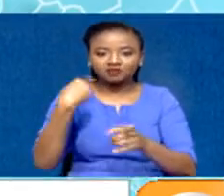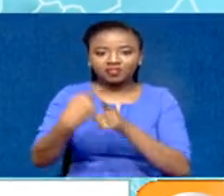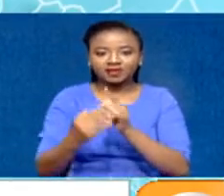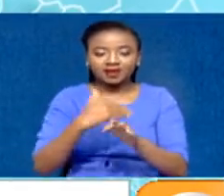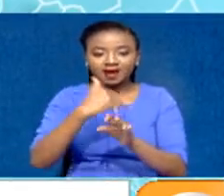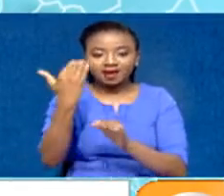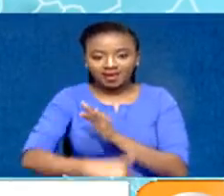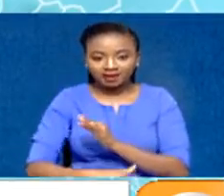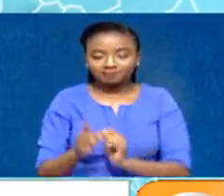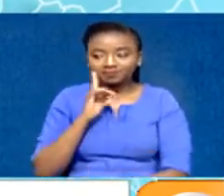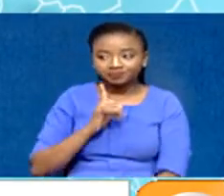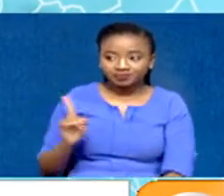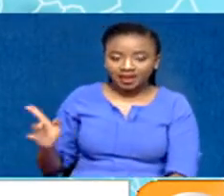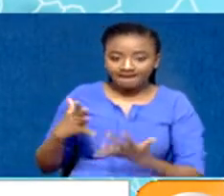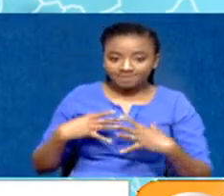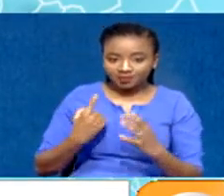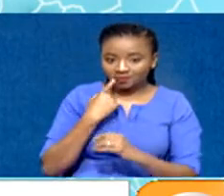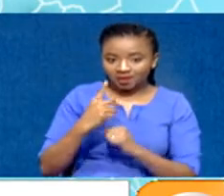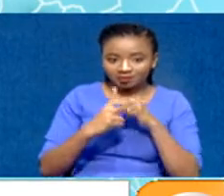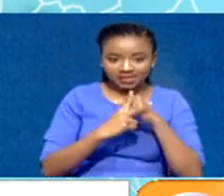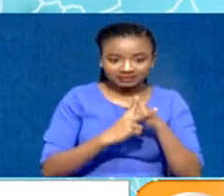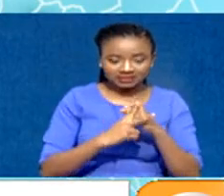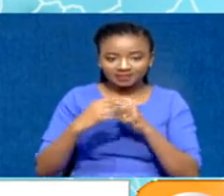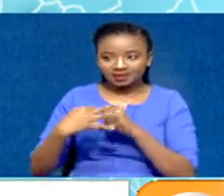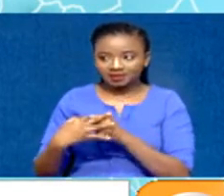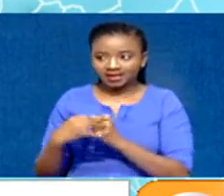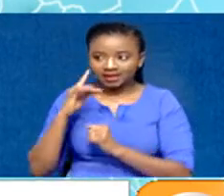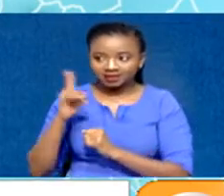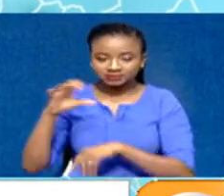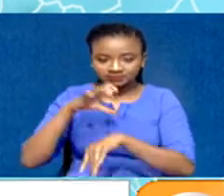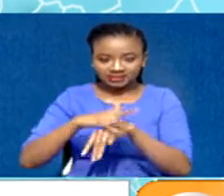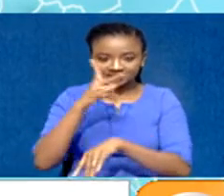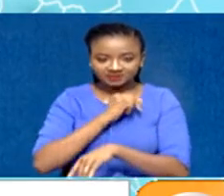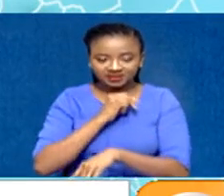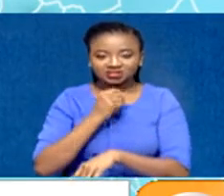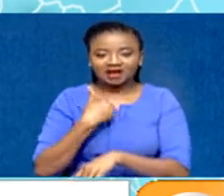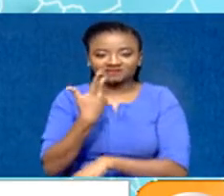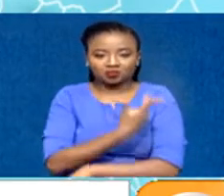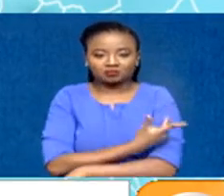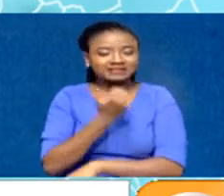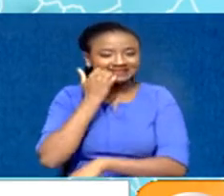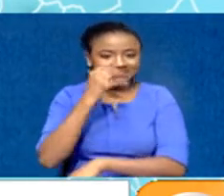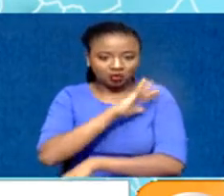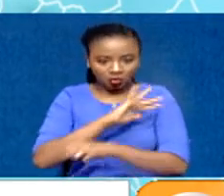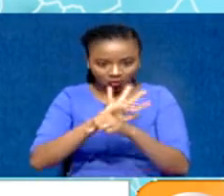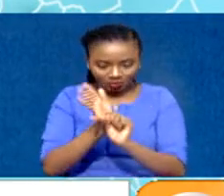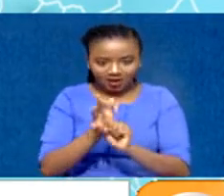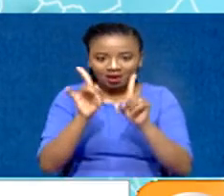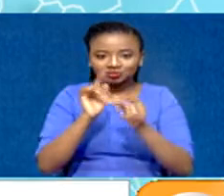year. Watu 178 wamesajiliwa kuugua COVID-19 katika muda wa saa 24 zilizopita kutoka